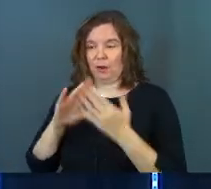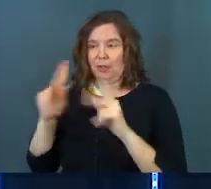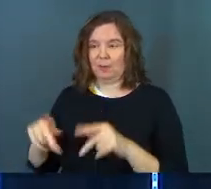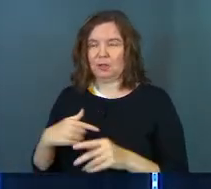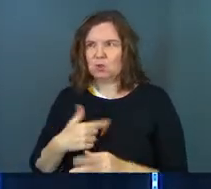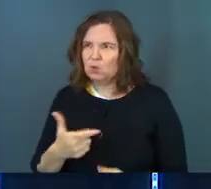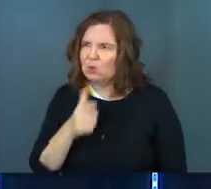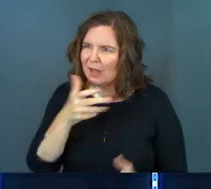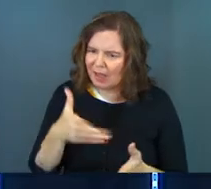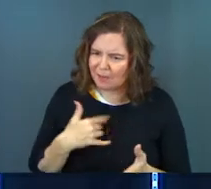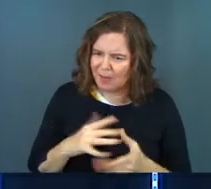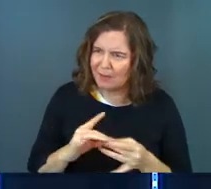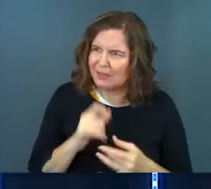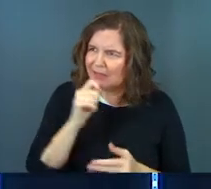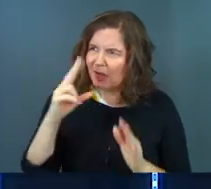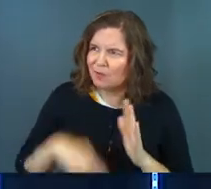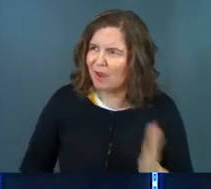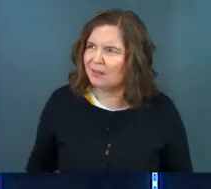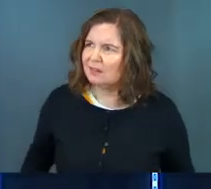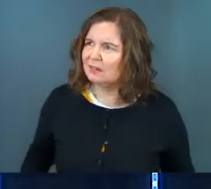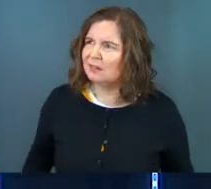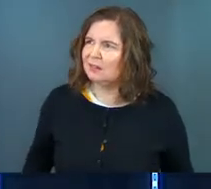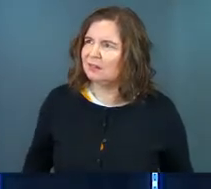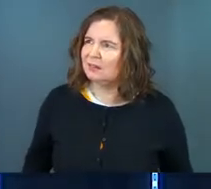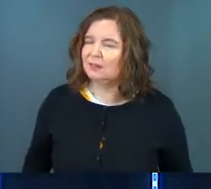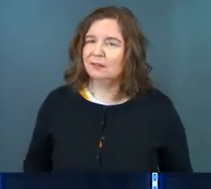that person. They'll be like, you left my message on red.